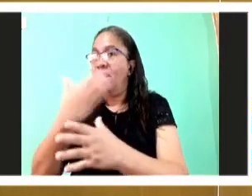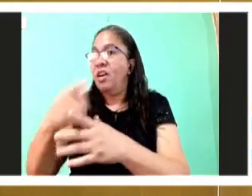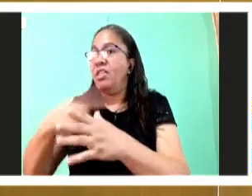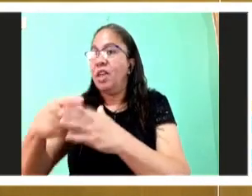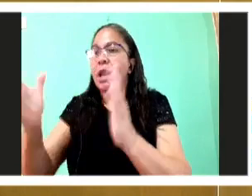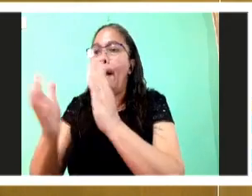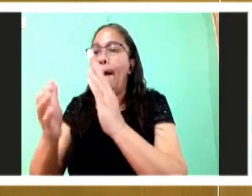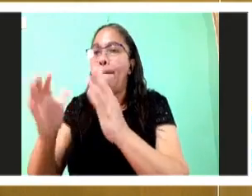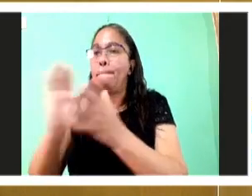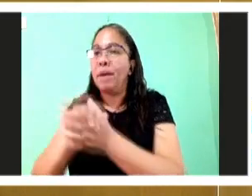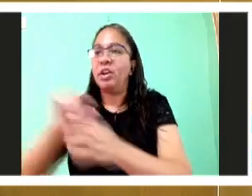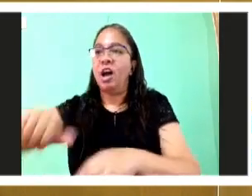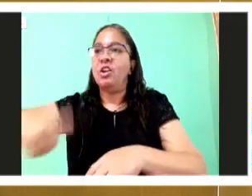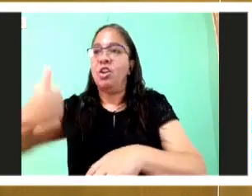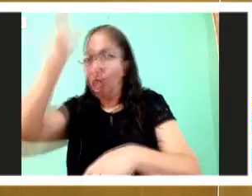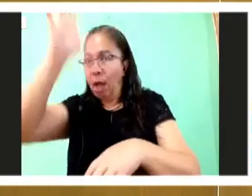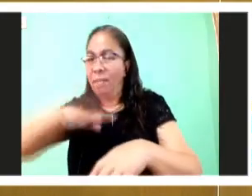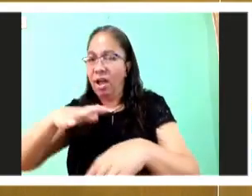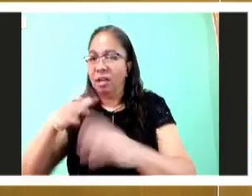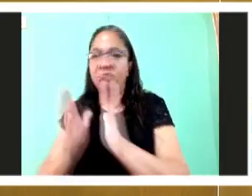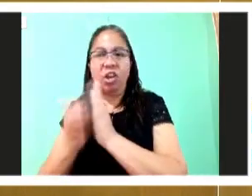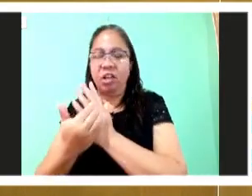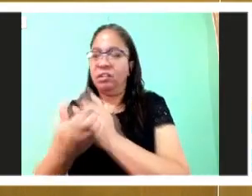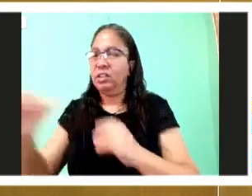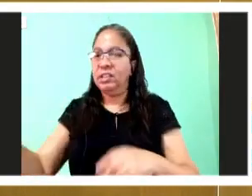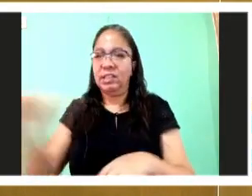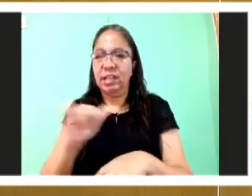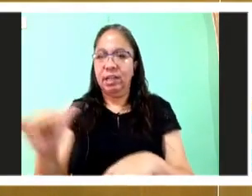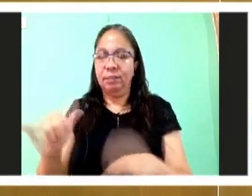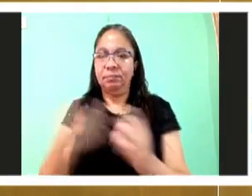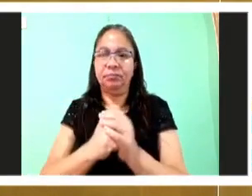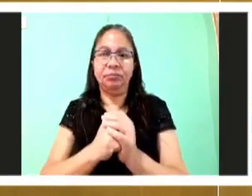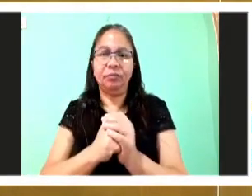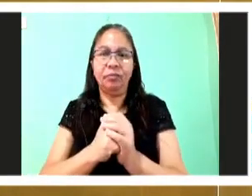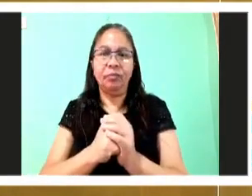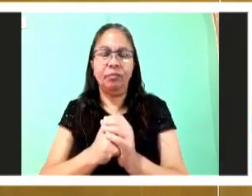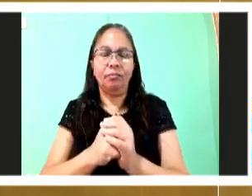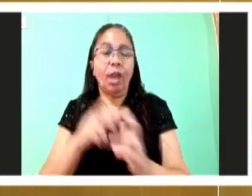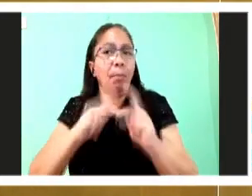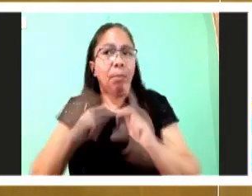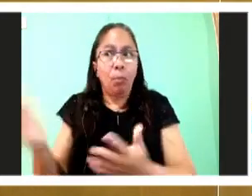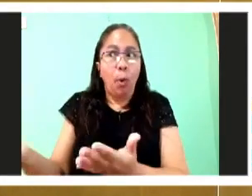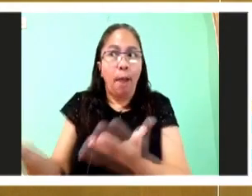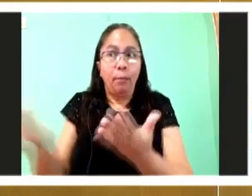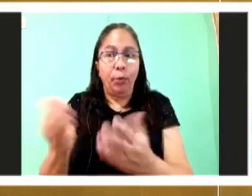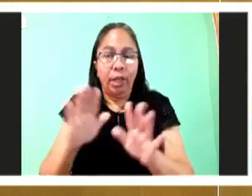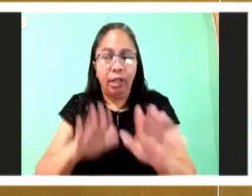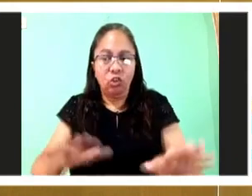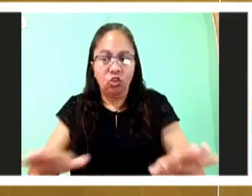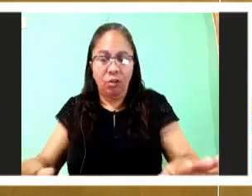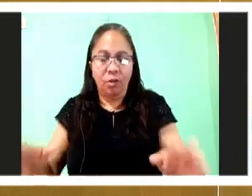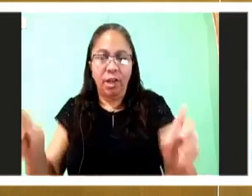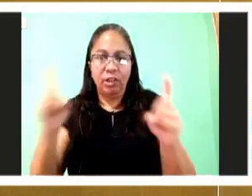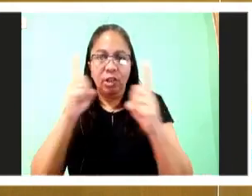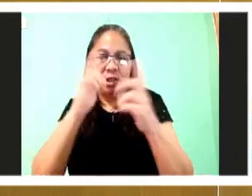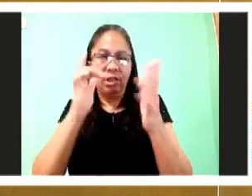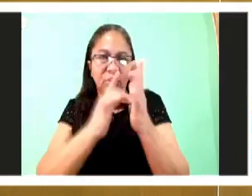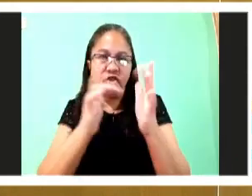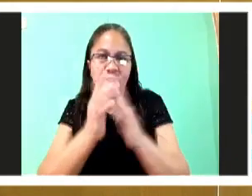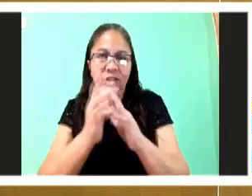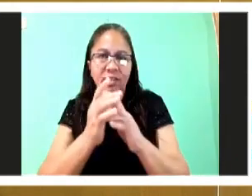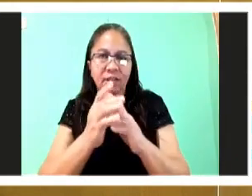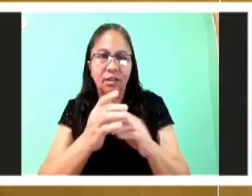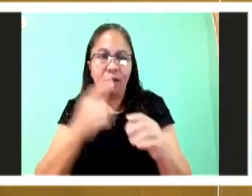is guilty of adultery too." People were bringing little children to him, for him to touch